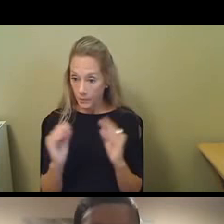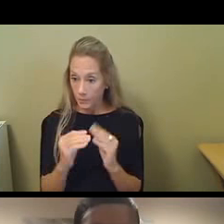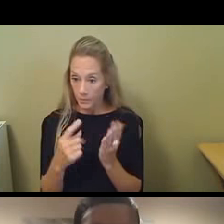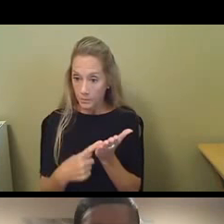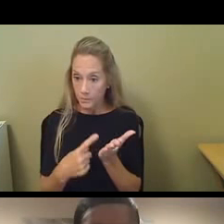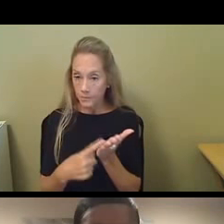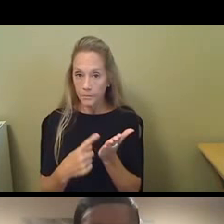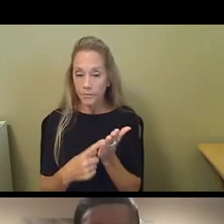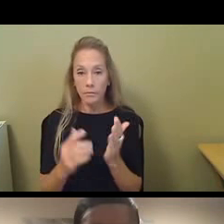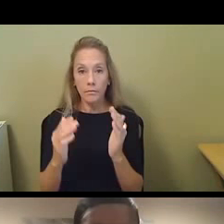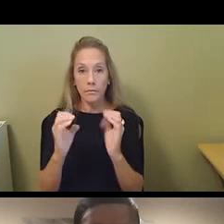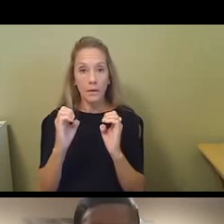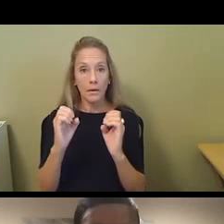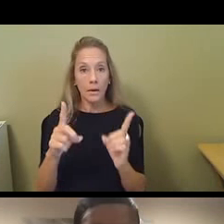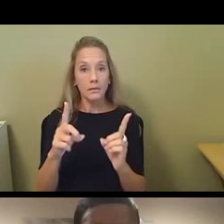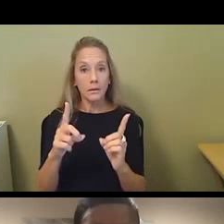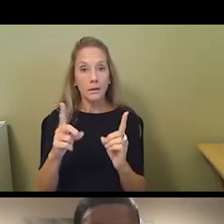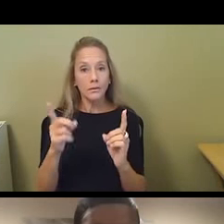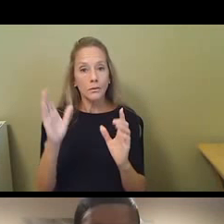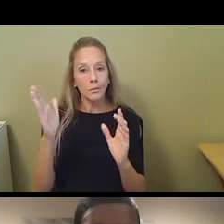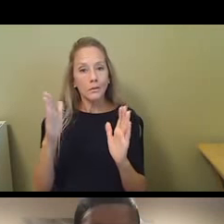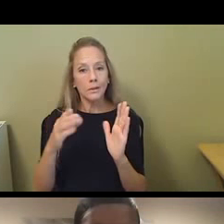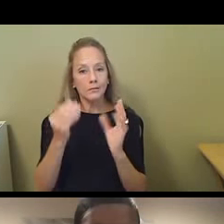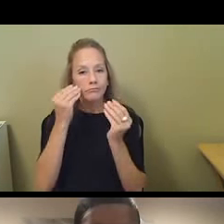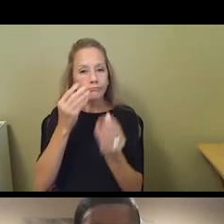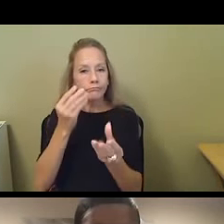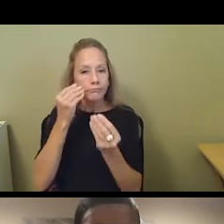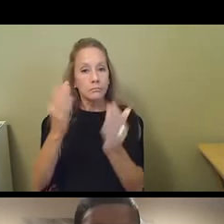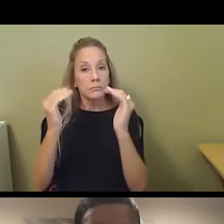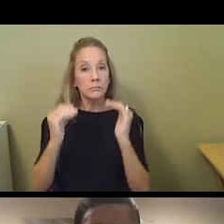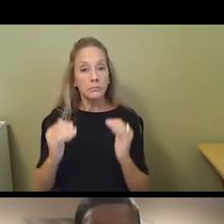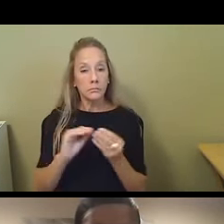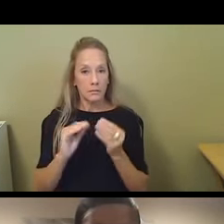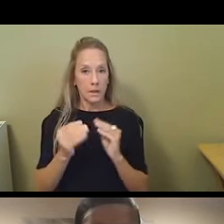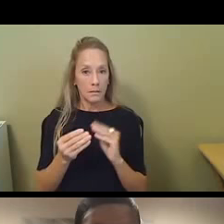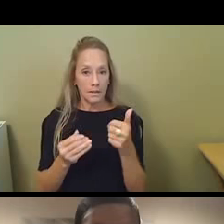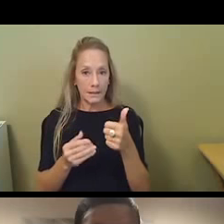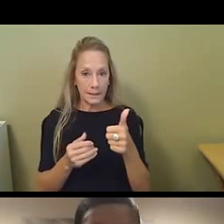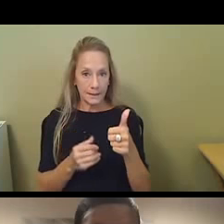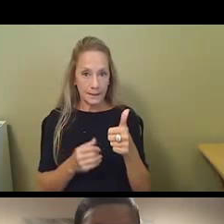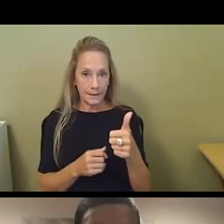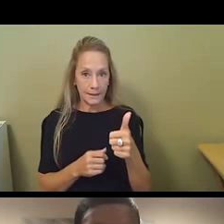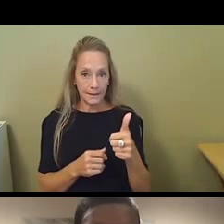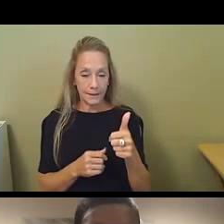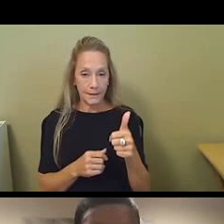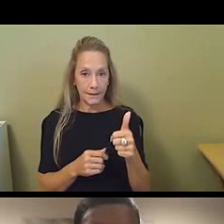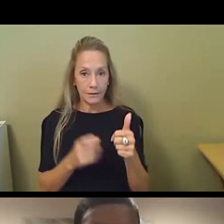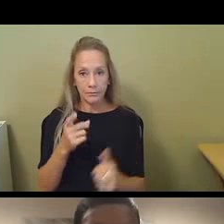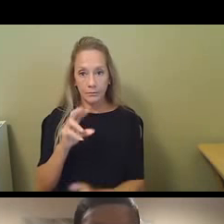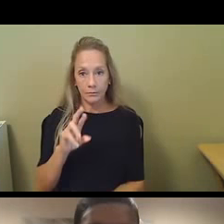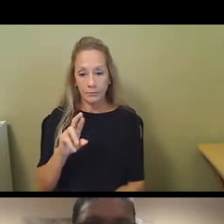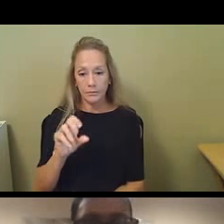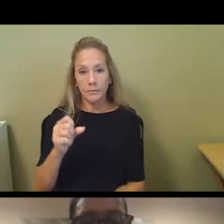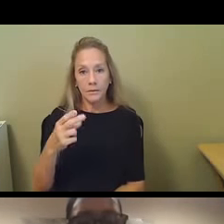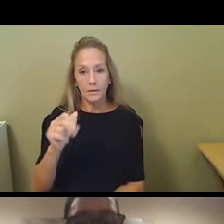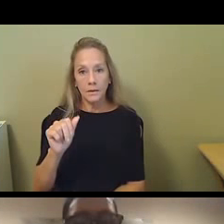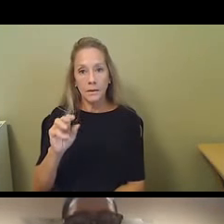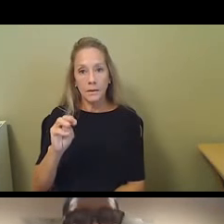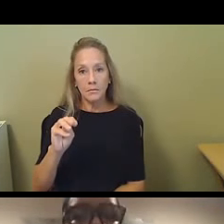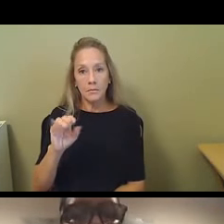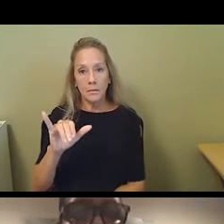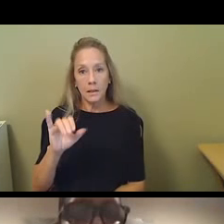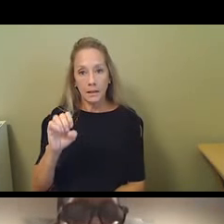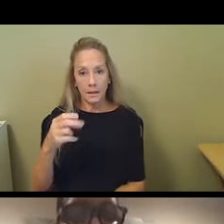on that, on educational presentation, the next item on the agenda is number 10, which is Dr. Shamia's discussion